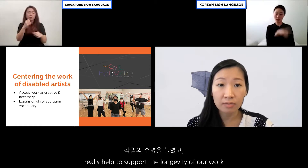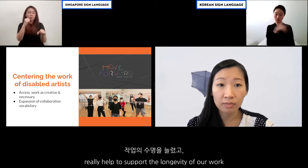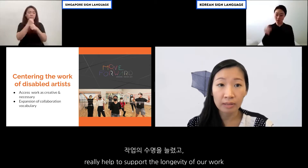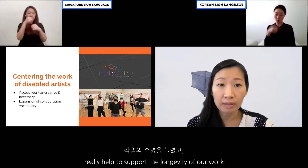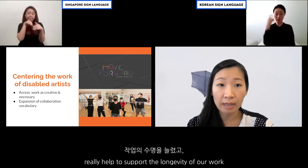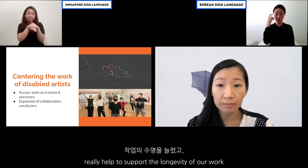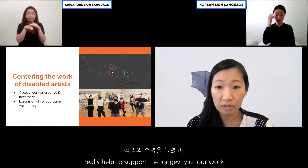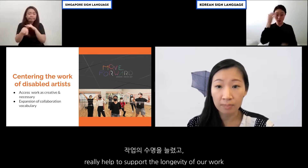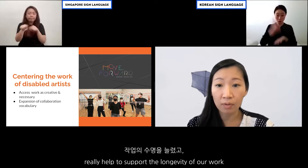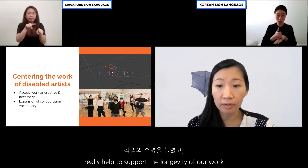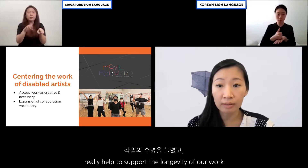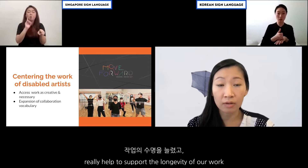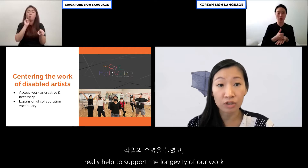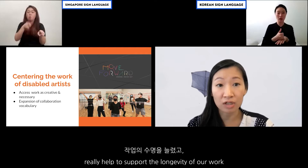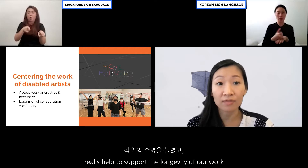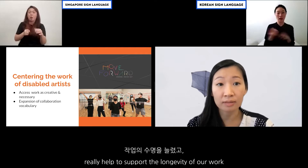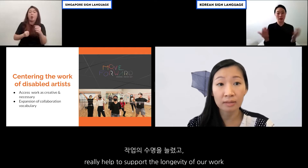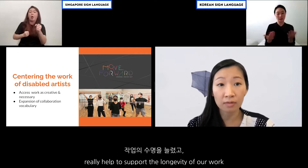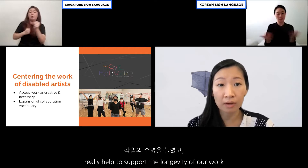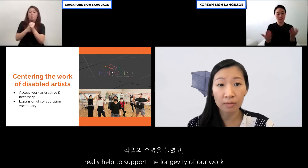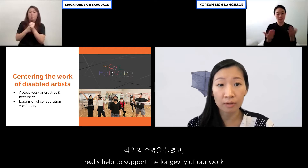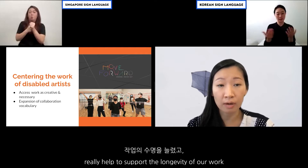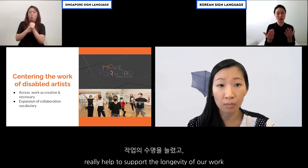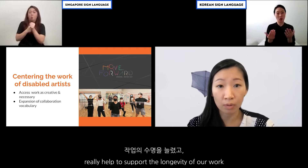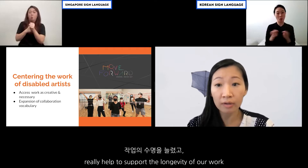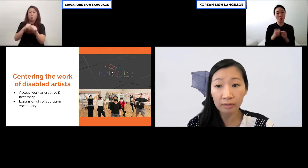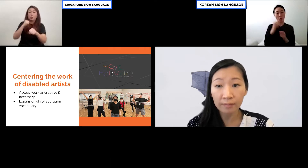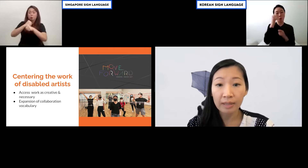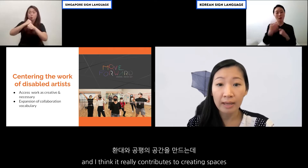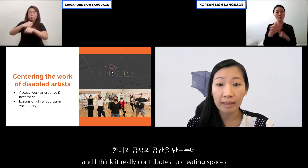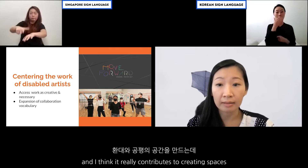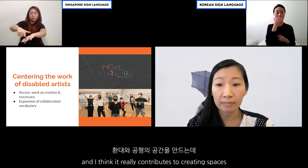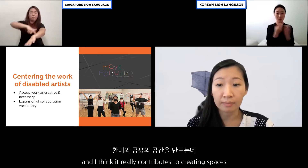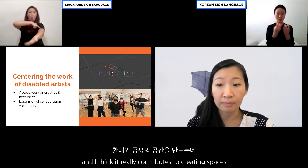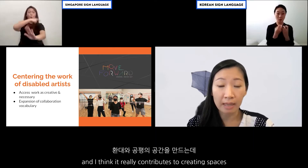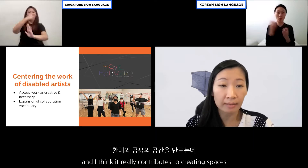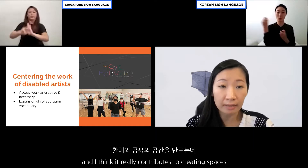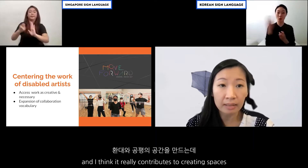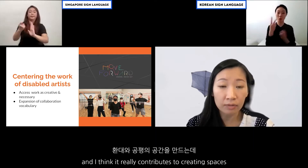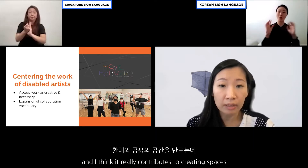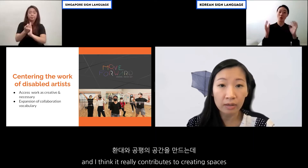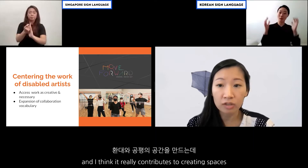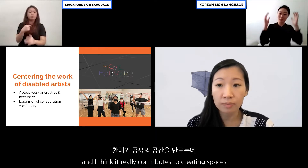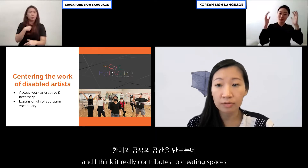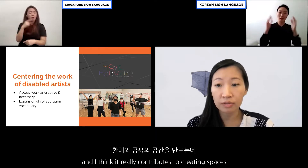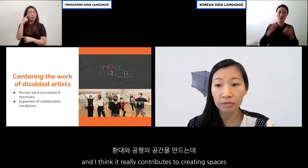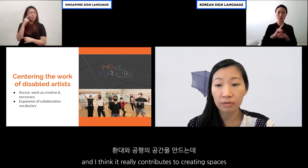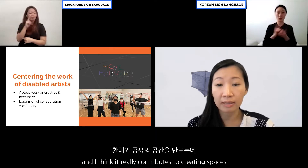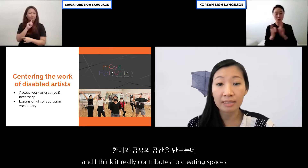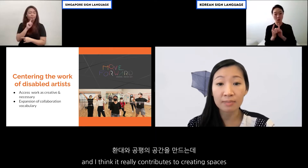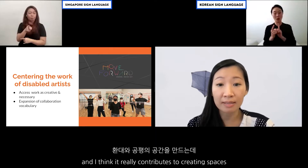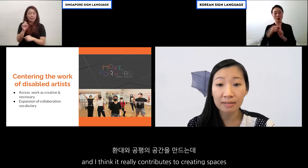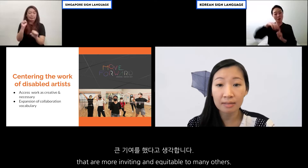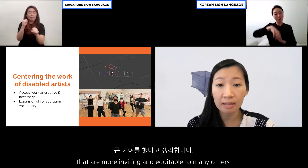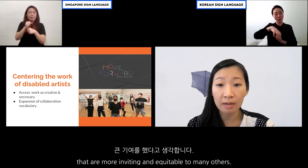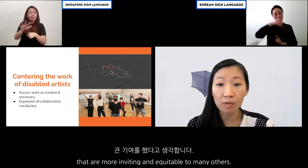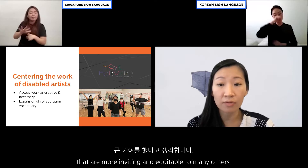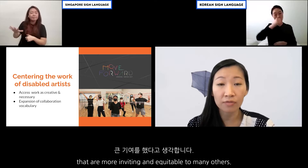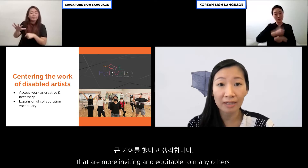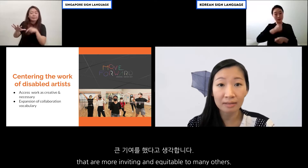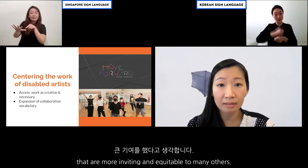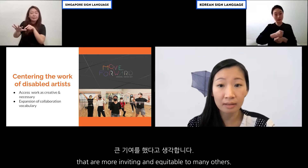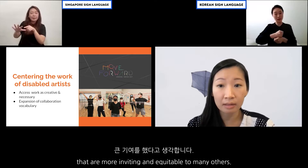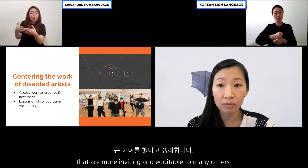considerations really helped to support the longevity of our work. And I think it really contributes to creating spaces that